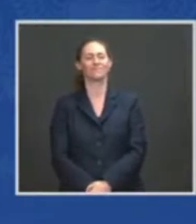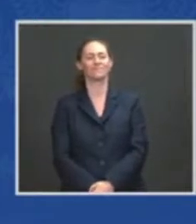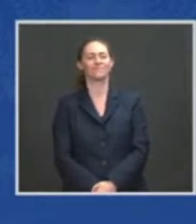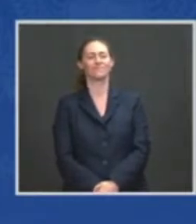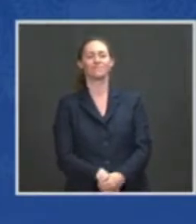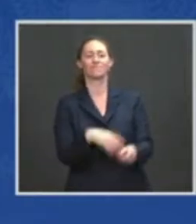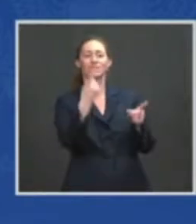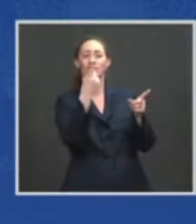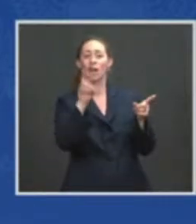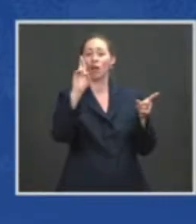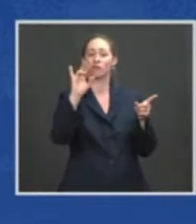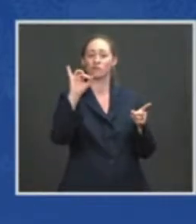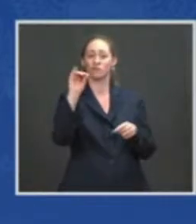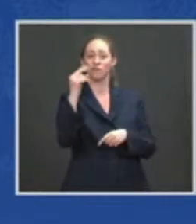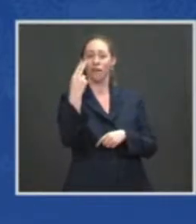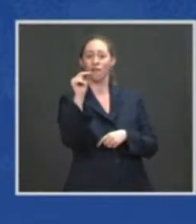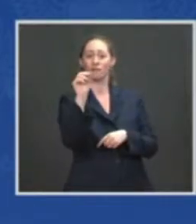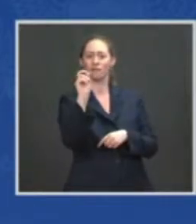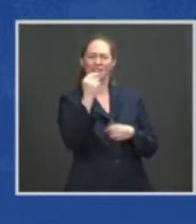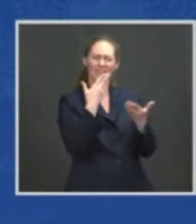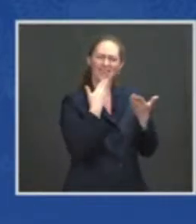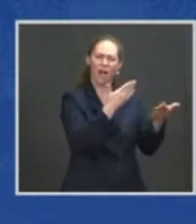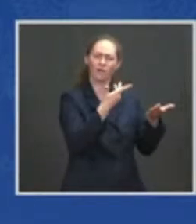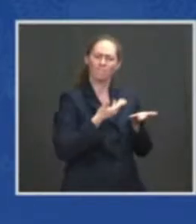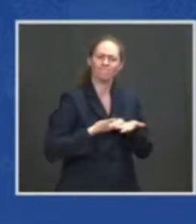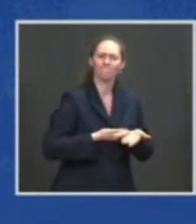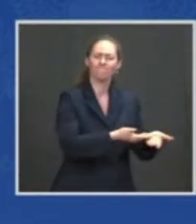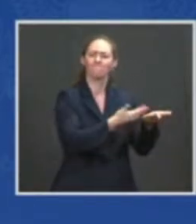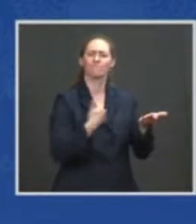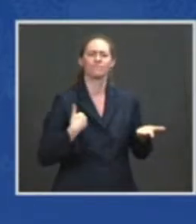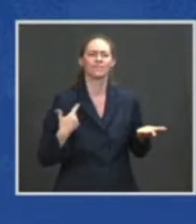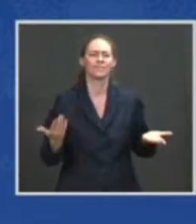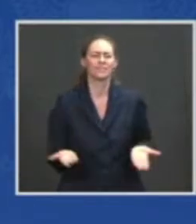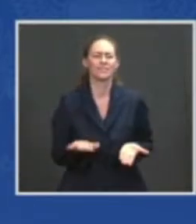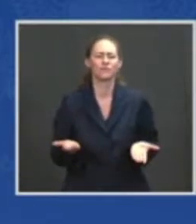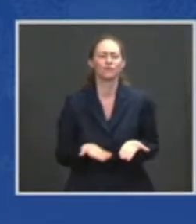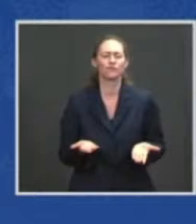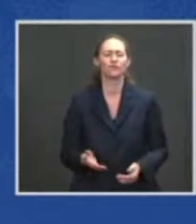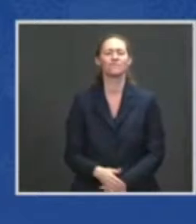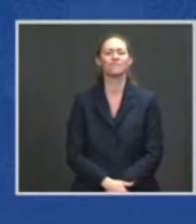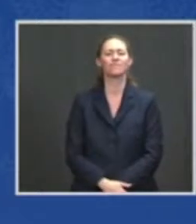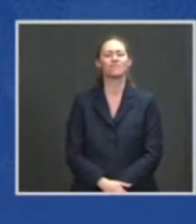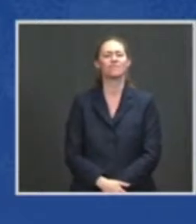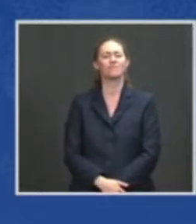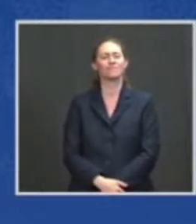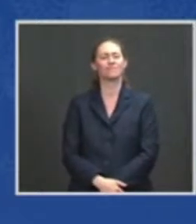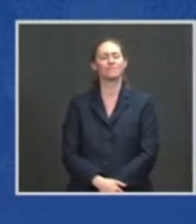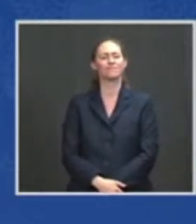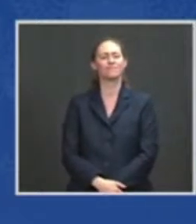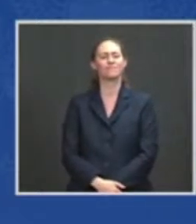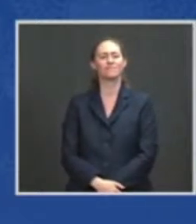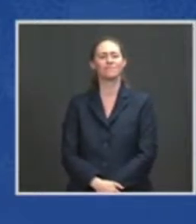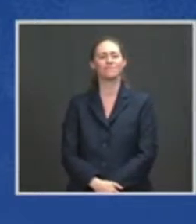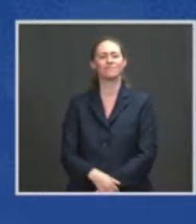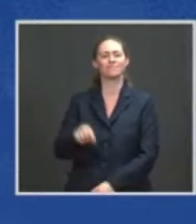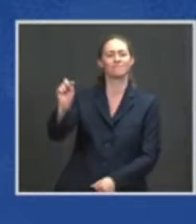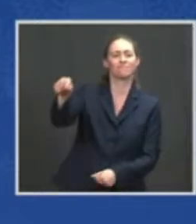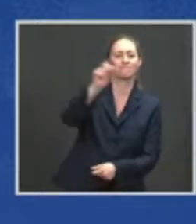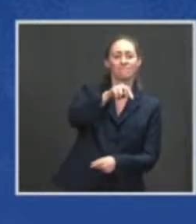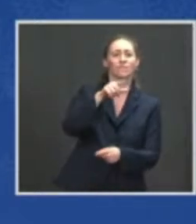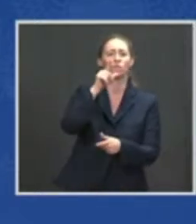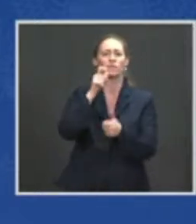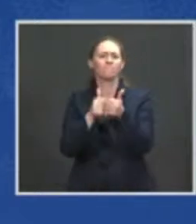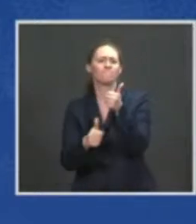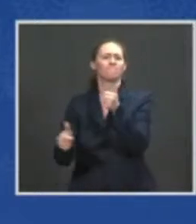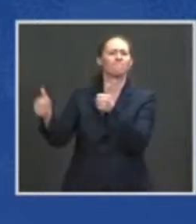me here. And by the way, all the elected officials, you know what we call this in my business? We call this a busman's